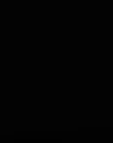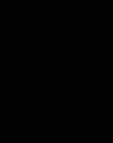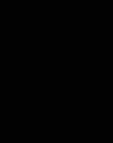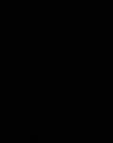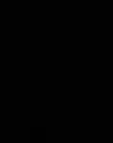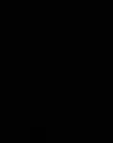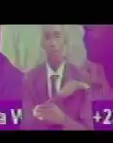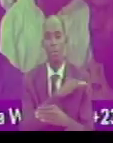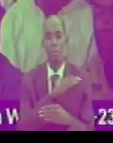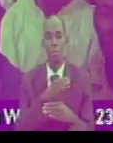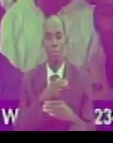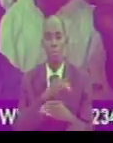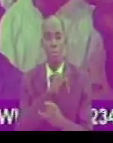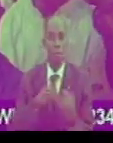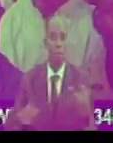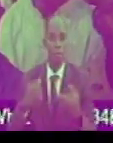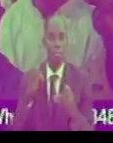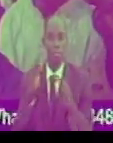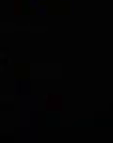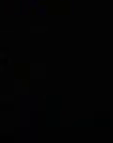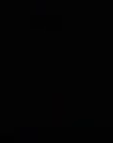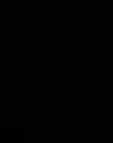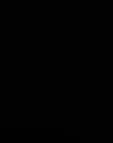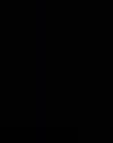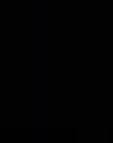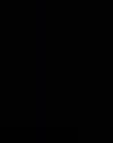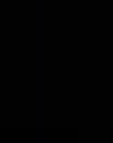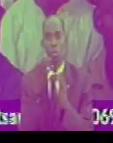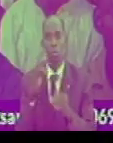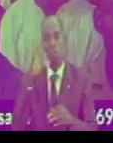power, a strength he has never received, he